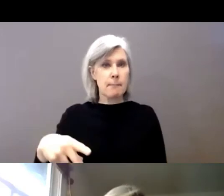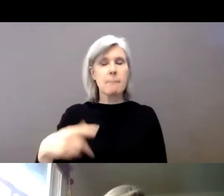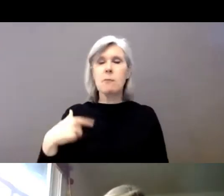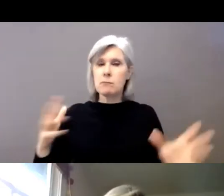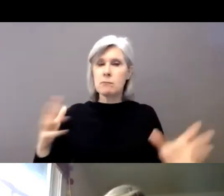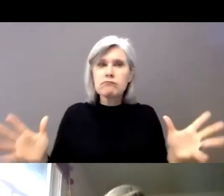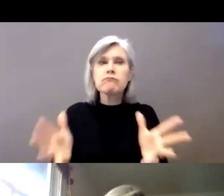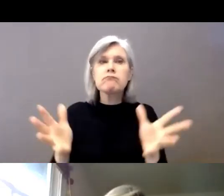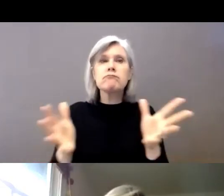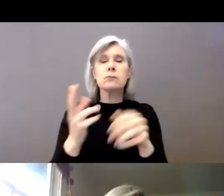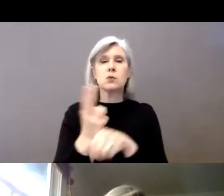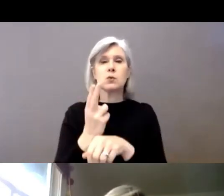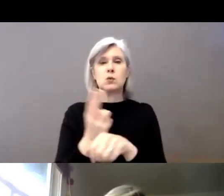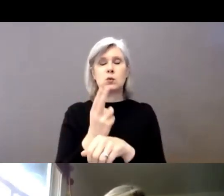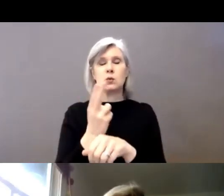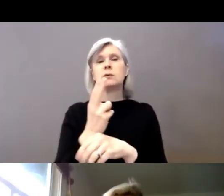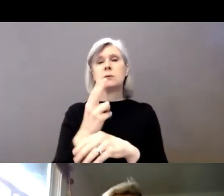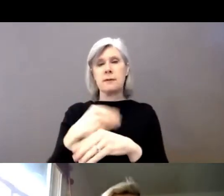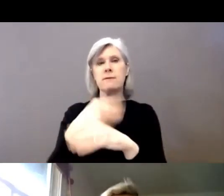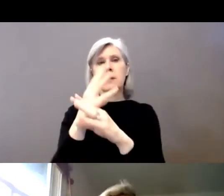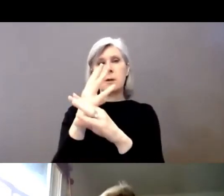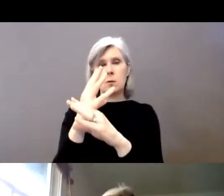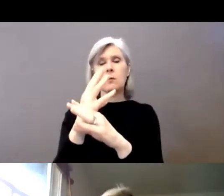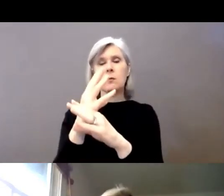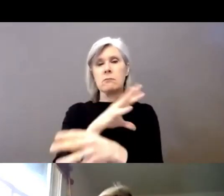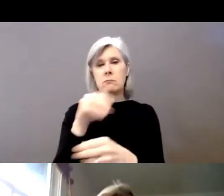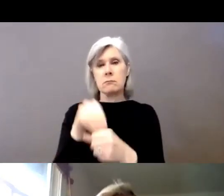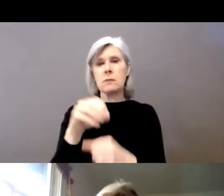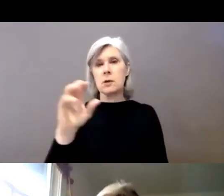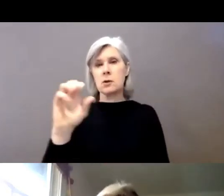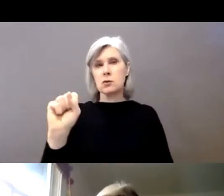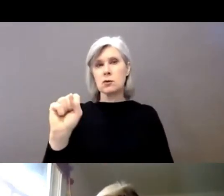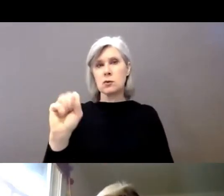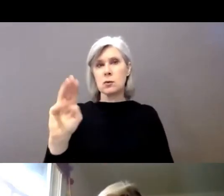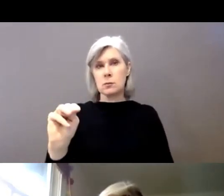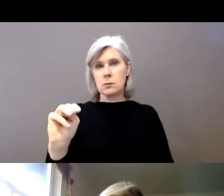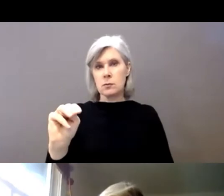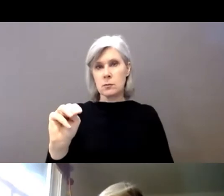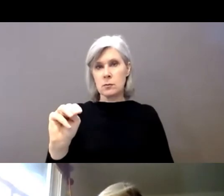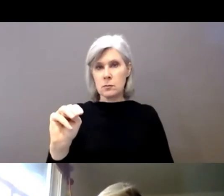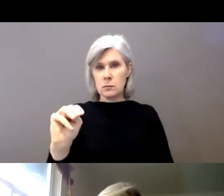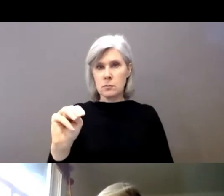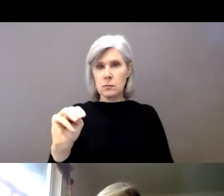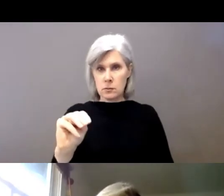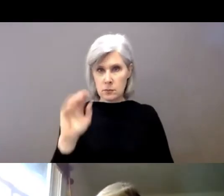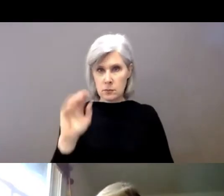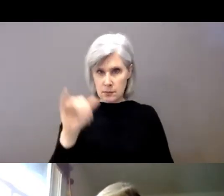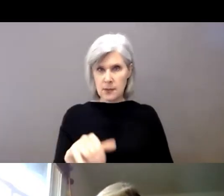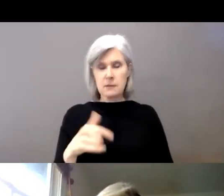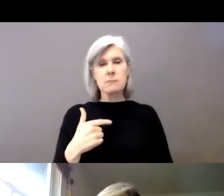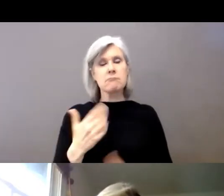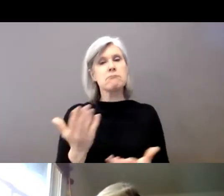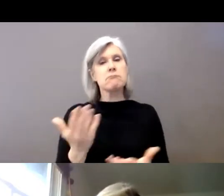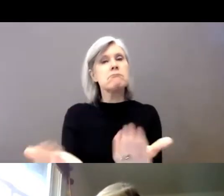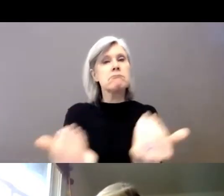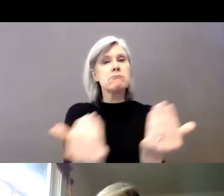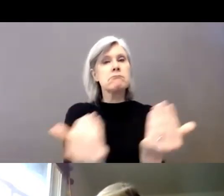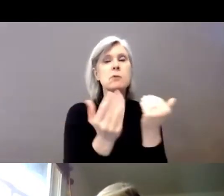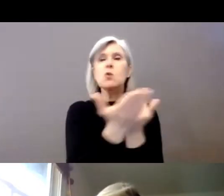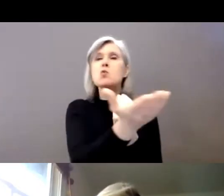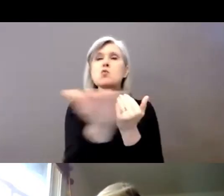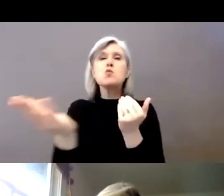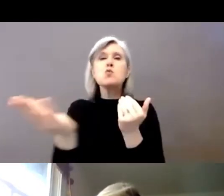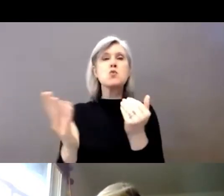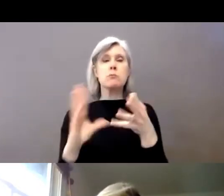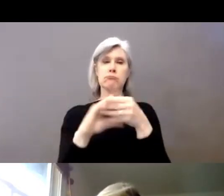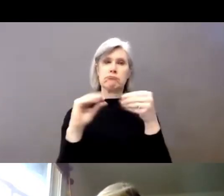media during the week that Margaret Gillis mentioned. So it'd be really great if we have more videos from your voices on what's important. So I think